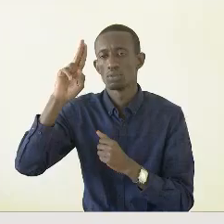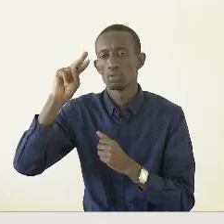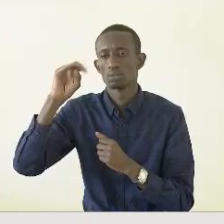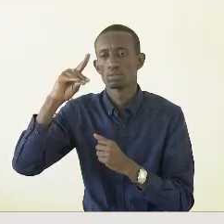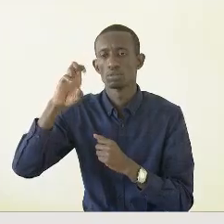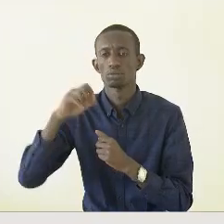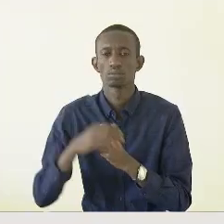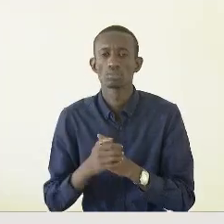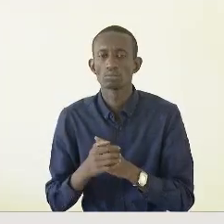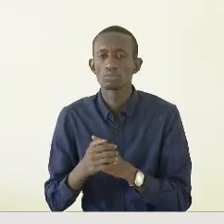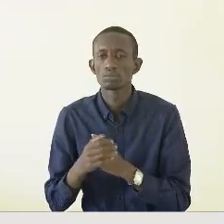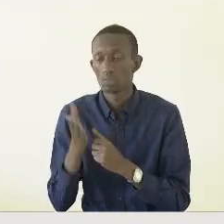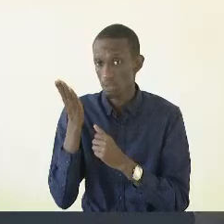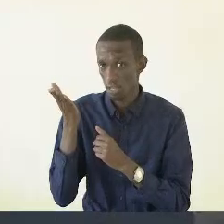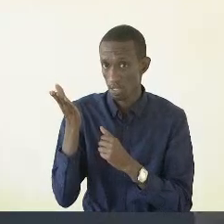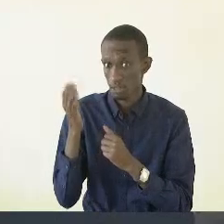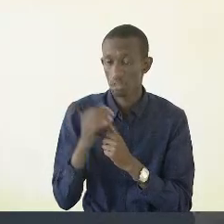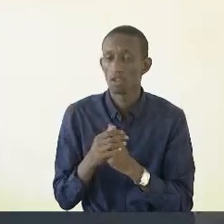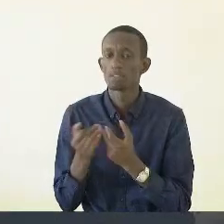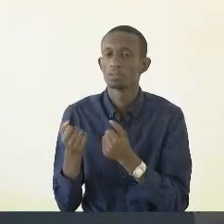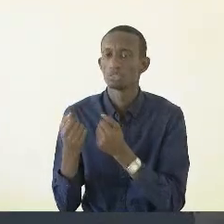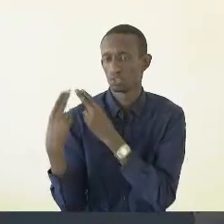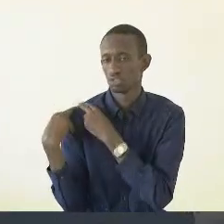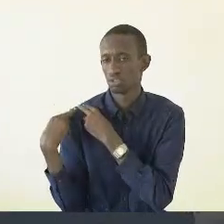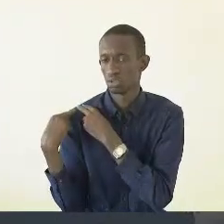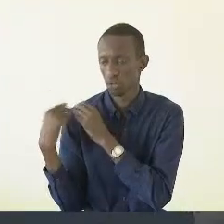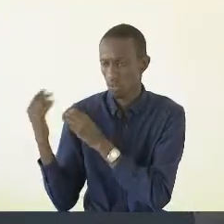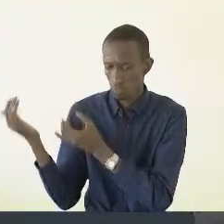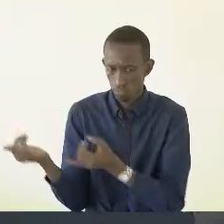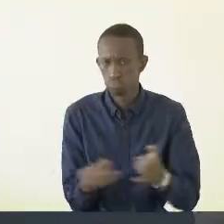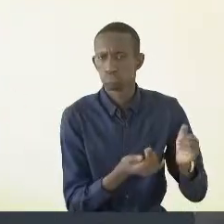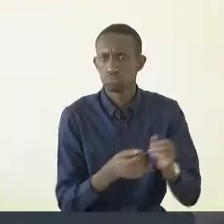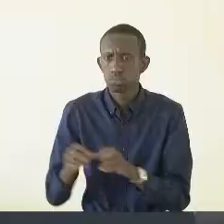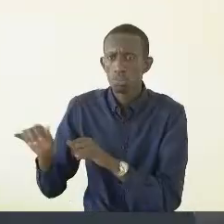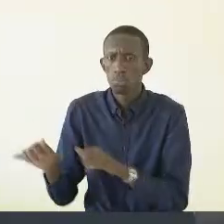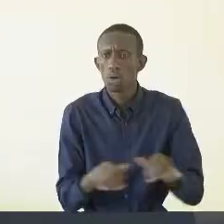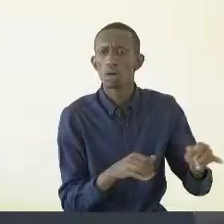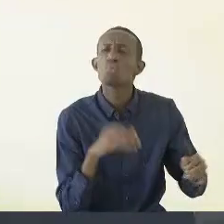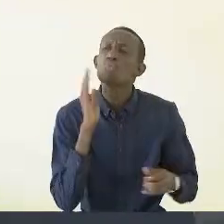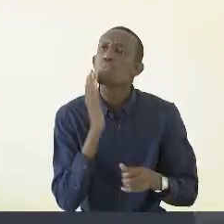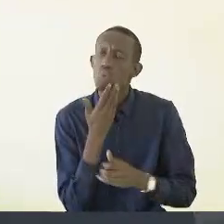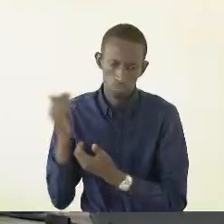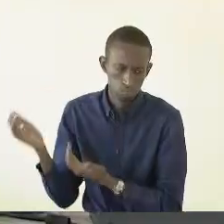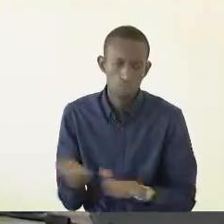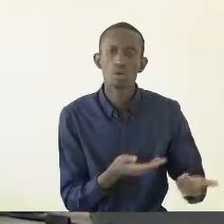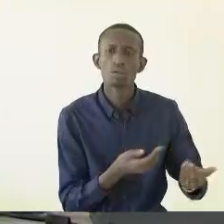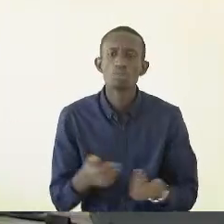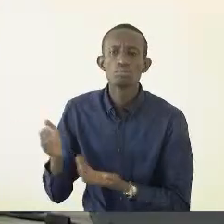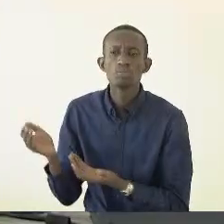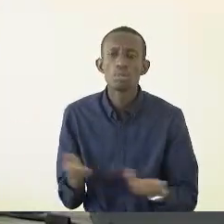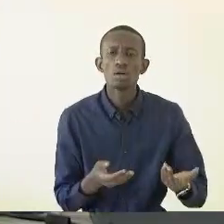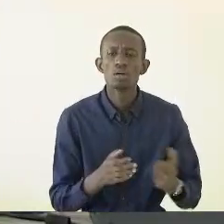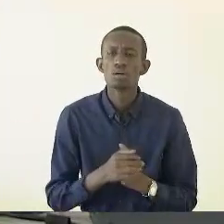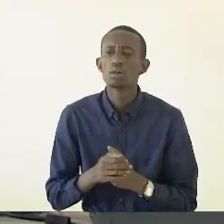phloem. These are responsible for transporting food, water, and mineral salts to